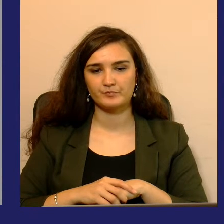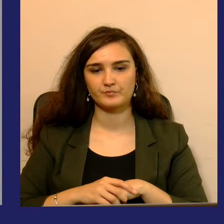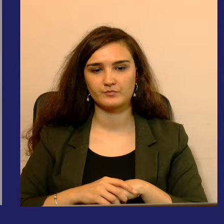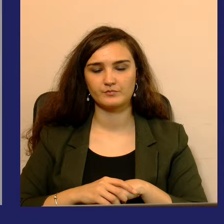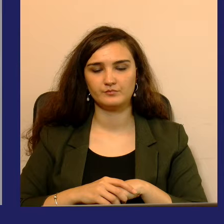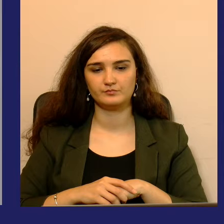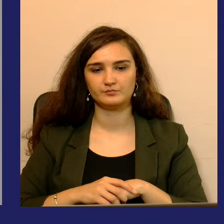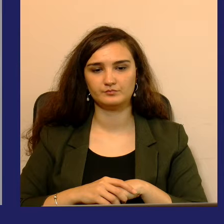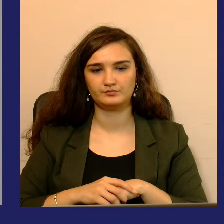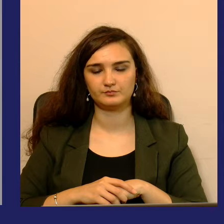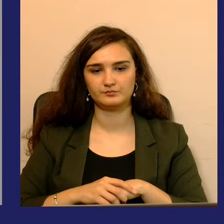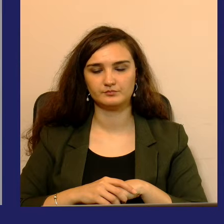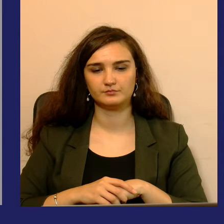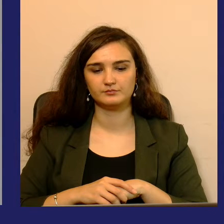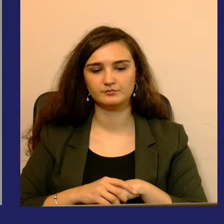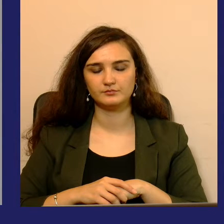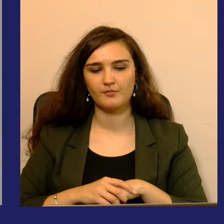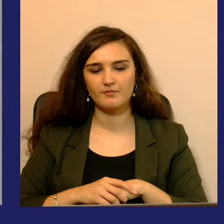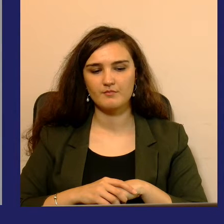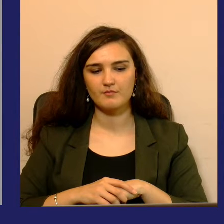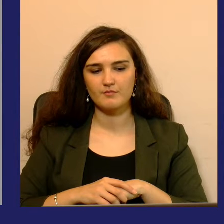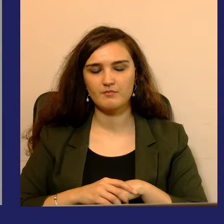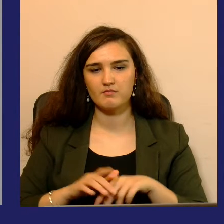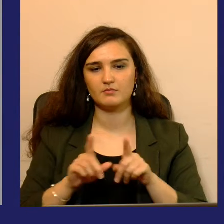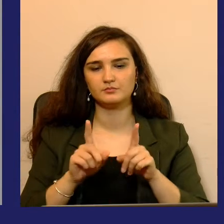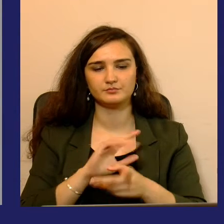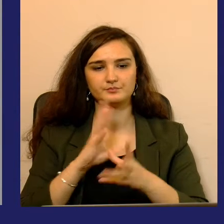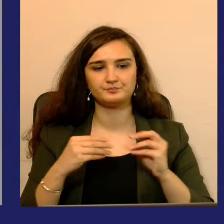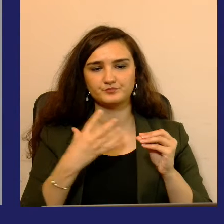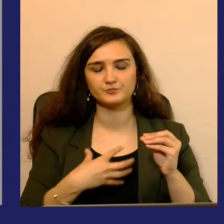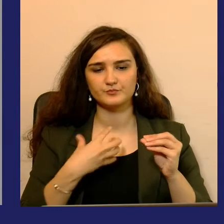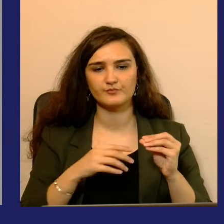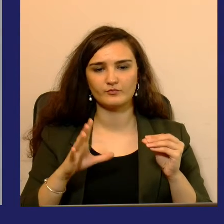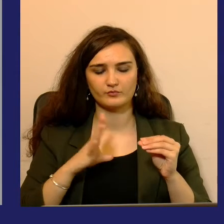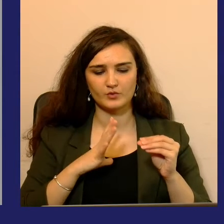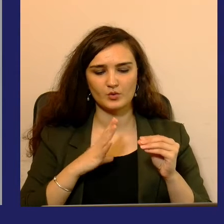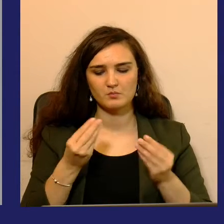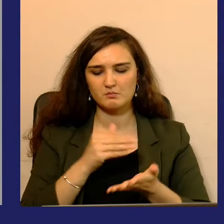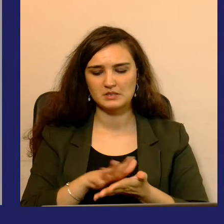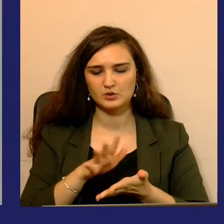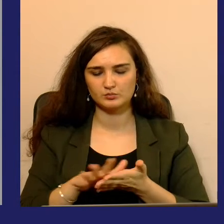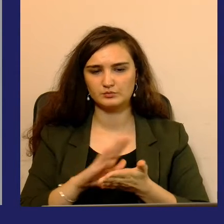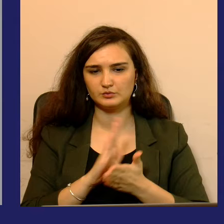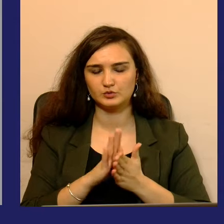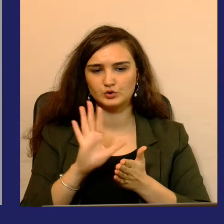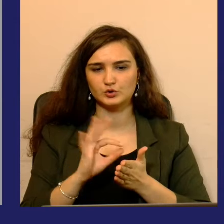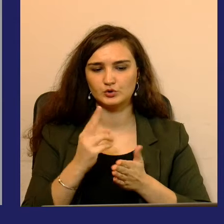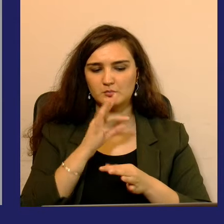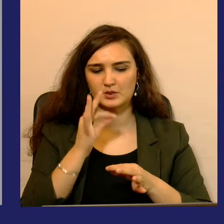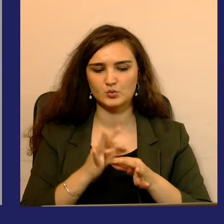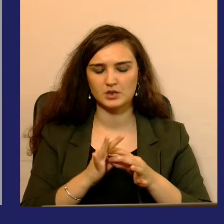security spending was important in mitigating the immediate economic impact of